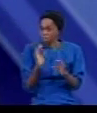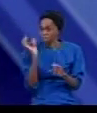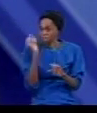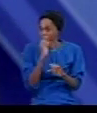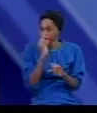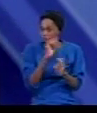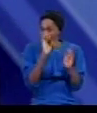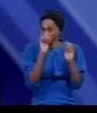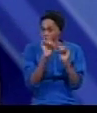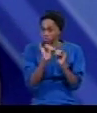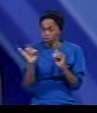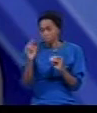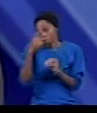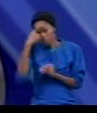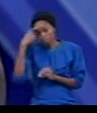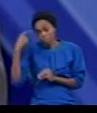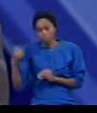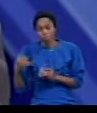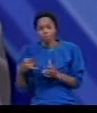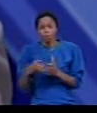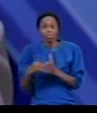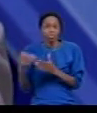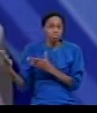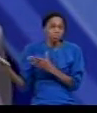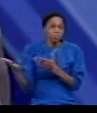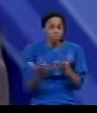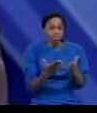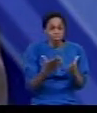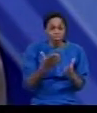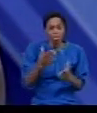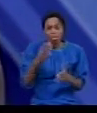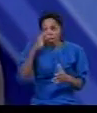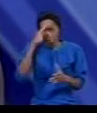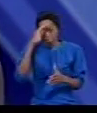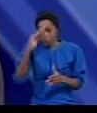because it brings man into bondage of sin.